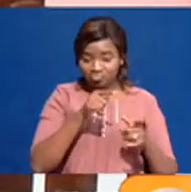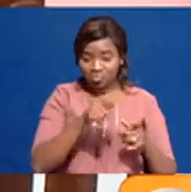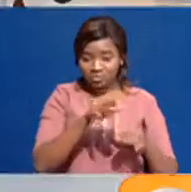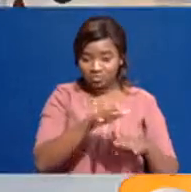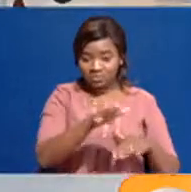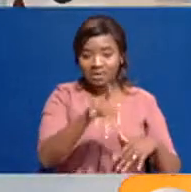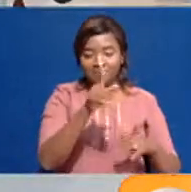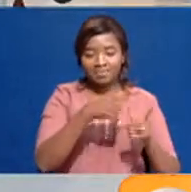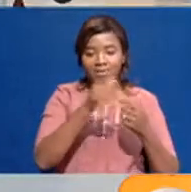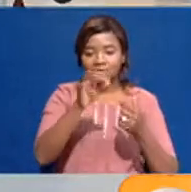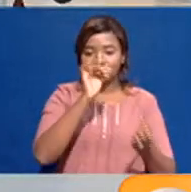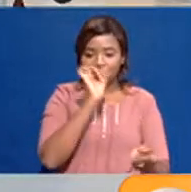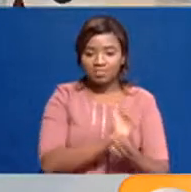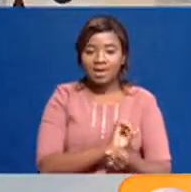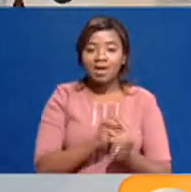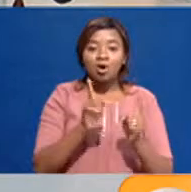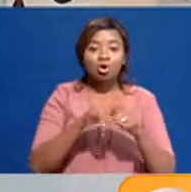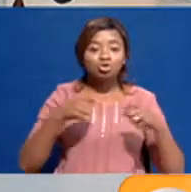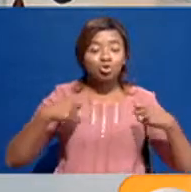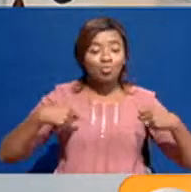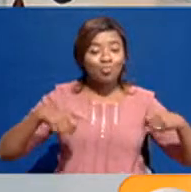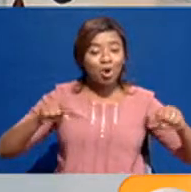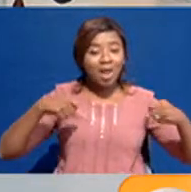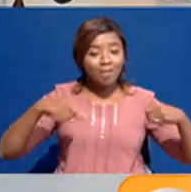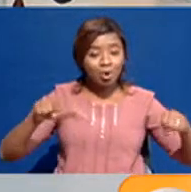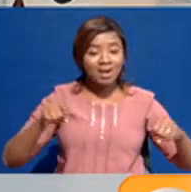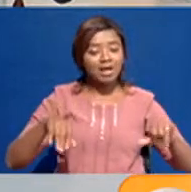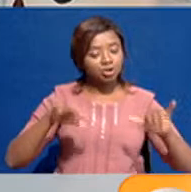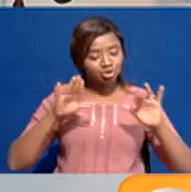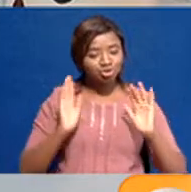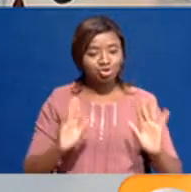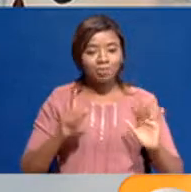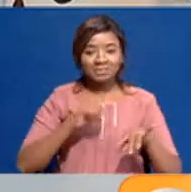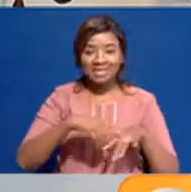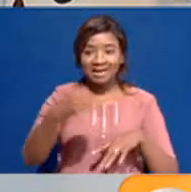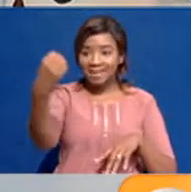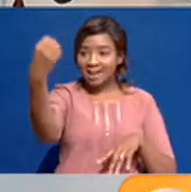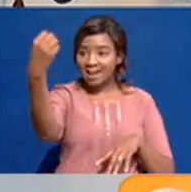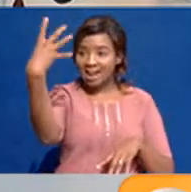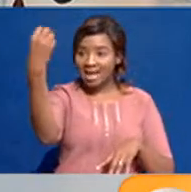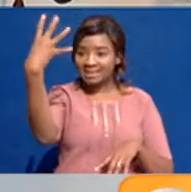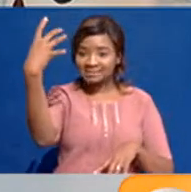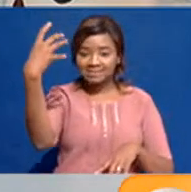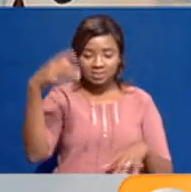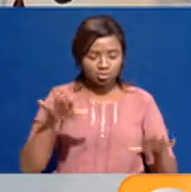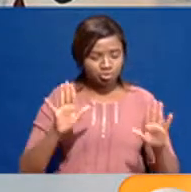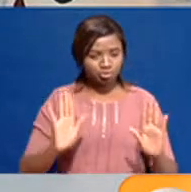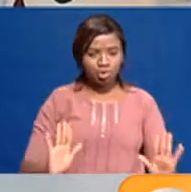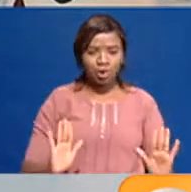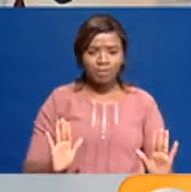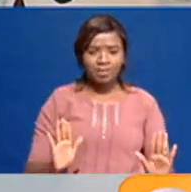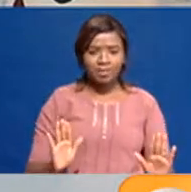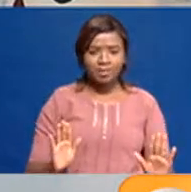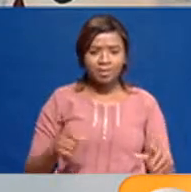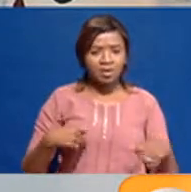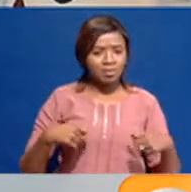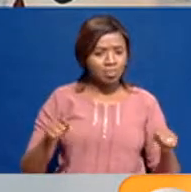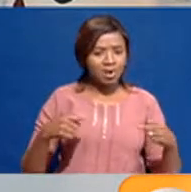guess what? Borders stop at traffic lights. Yeah. Borders. Yeah. And